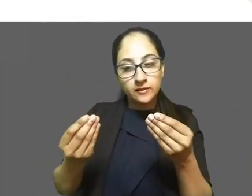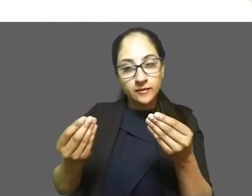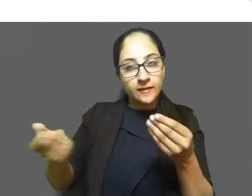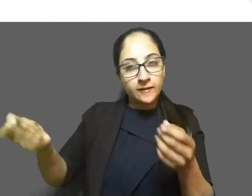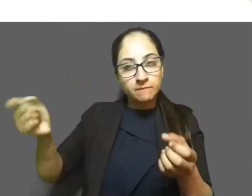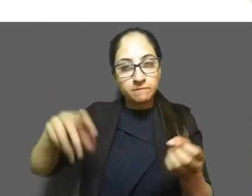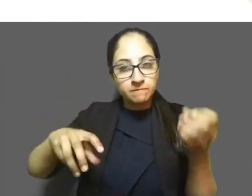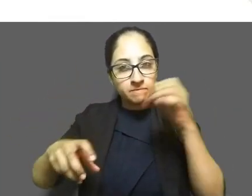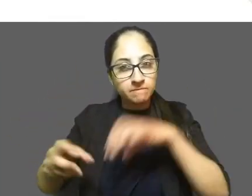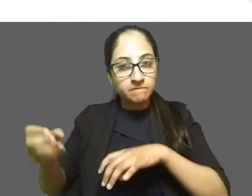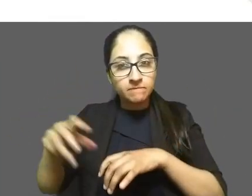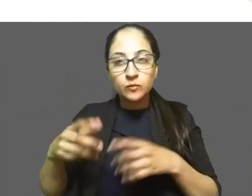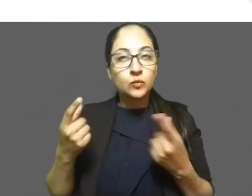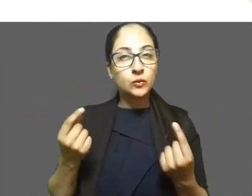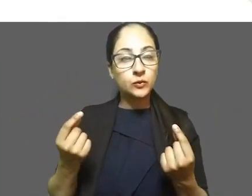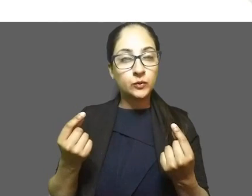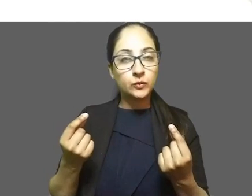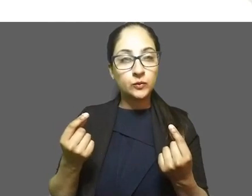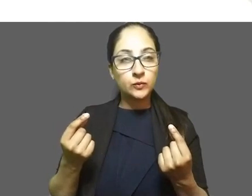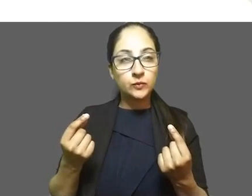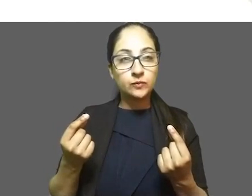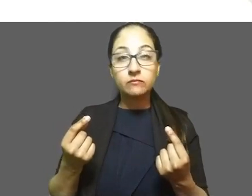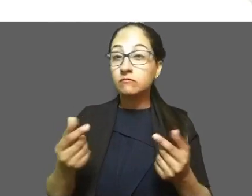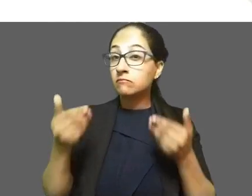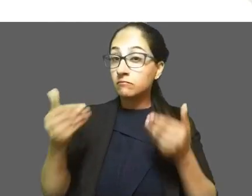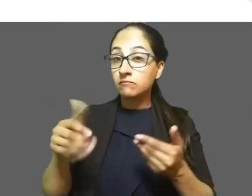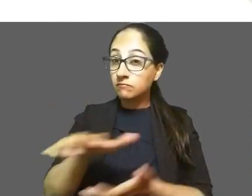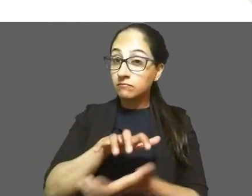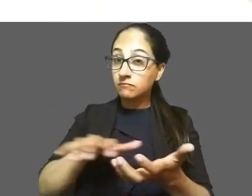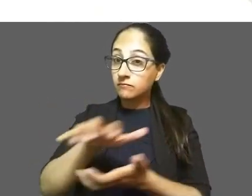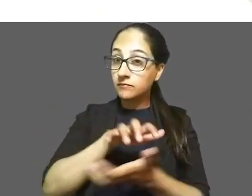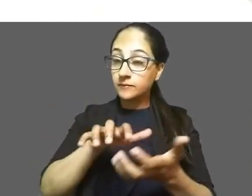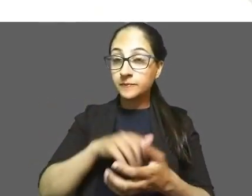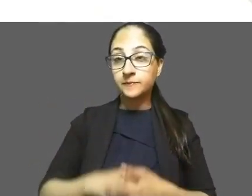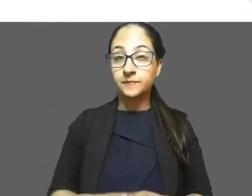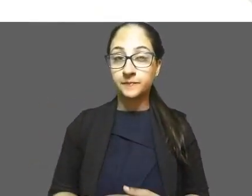all together just until they're combined.